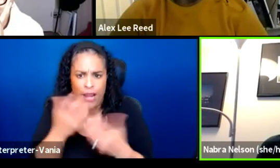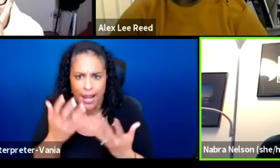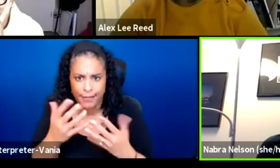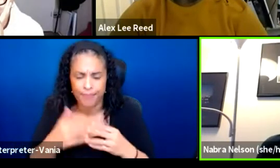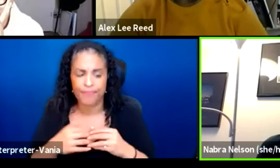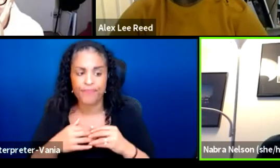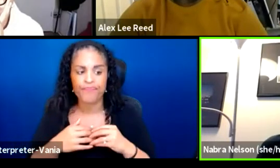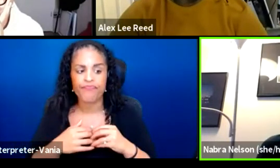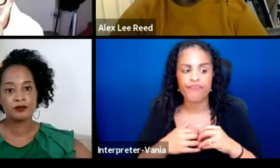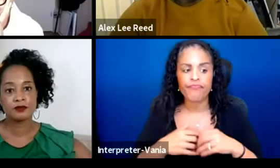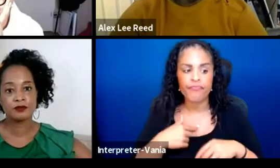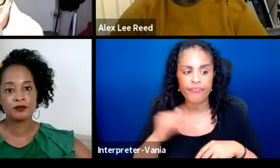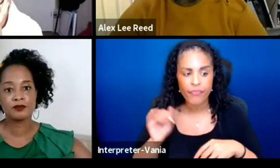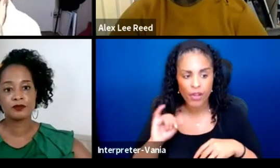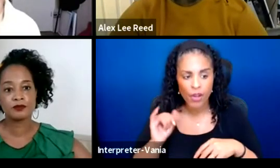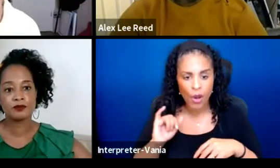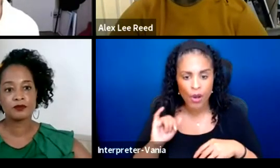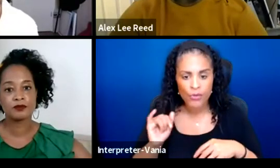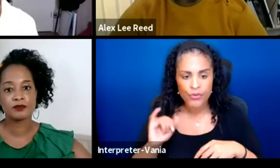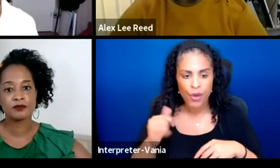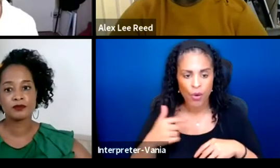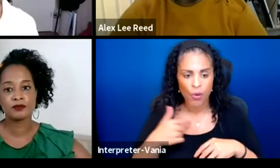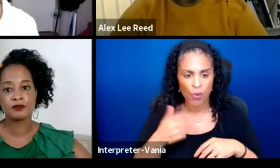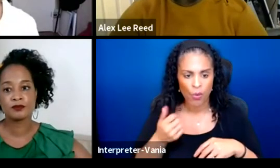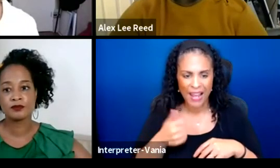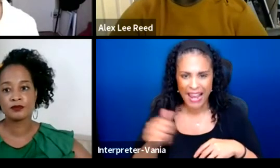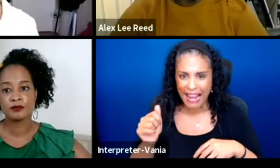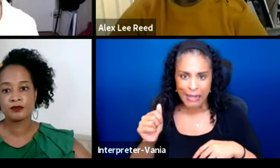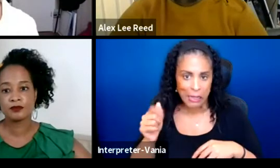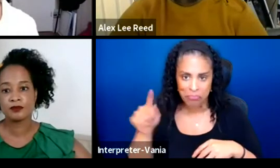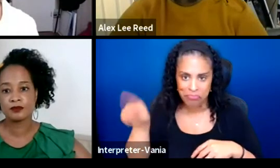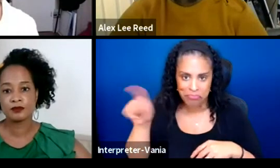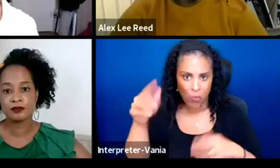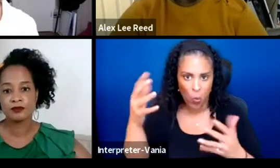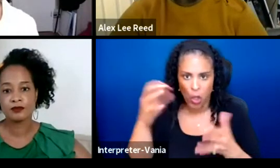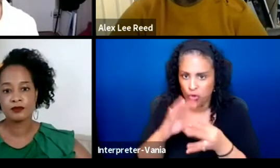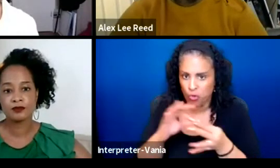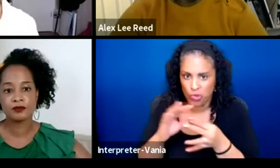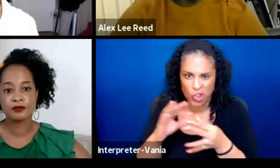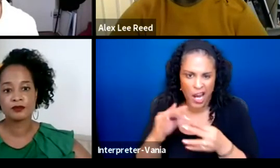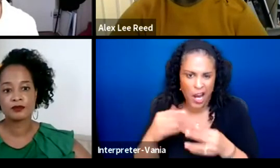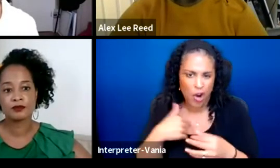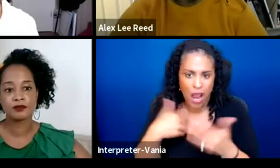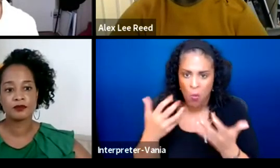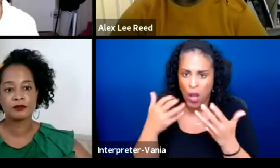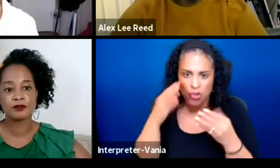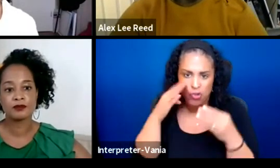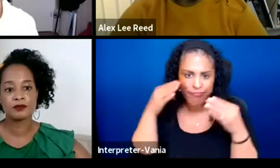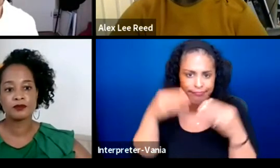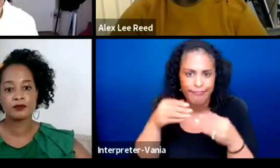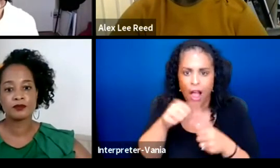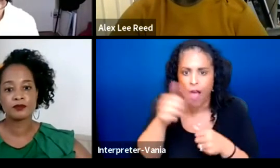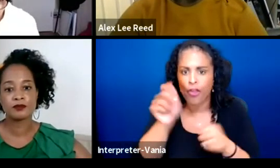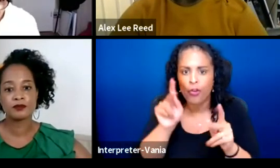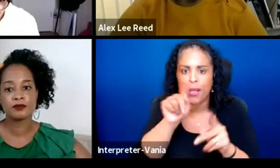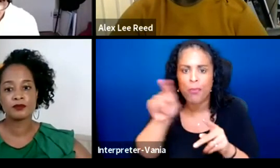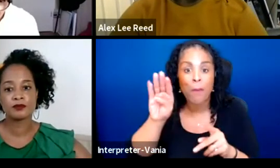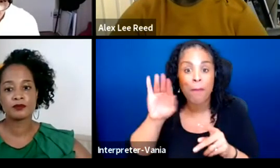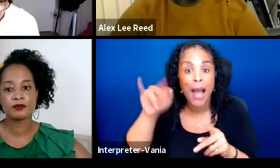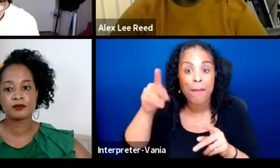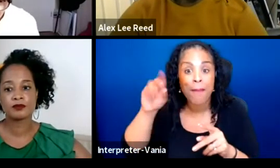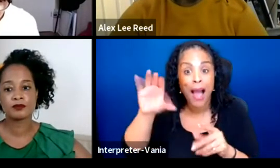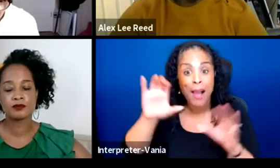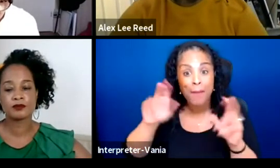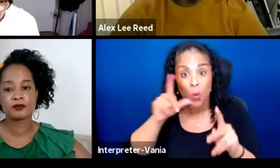And I would also, you know, anything that folks would like to share, but I'd love to center the other people, BIPOC folks who are on